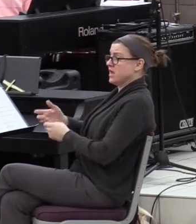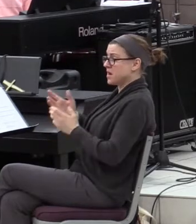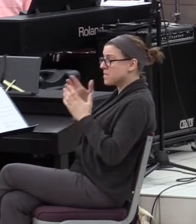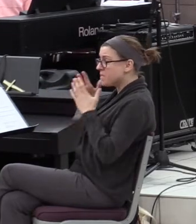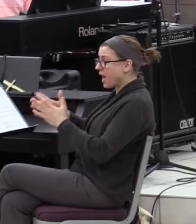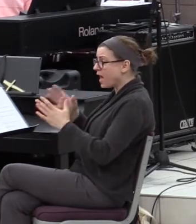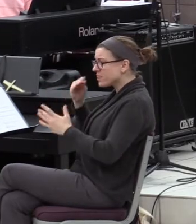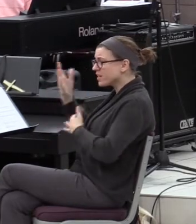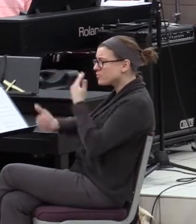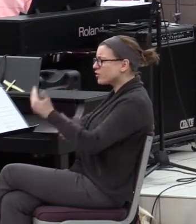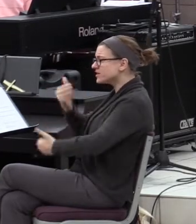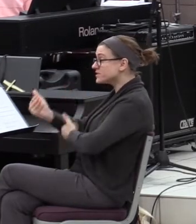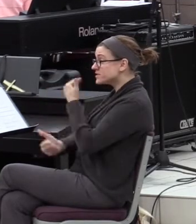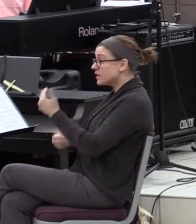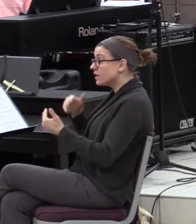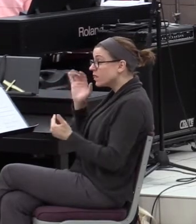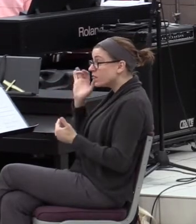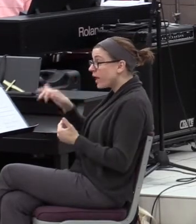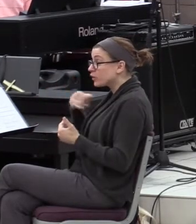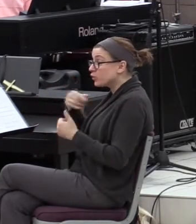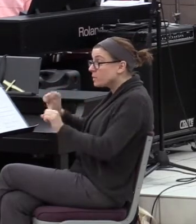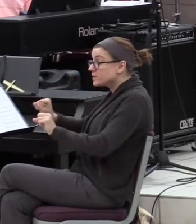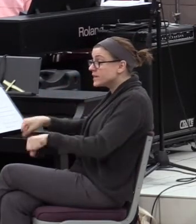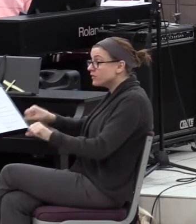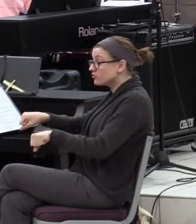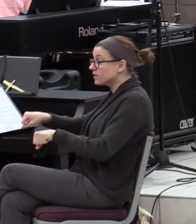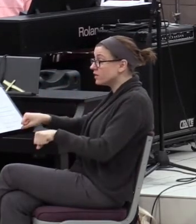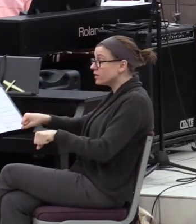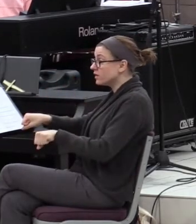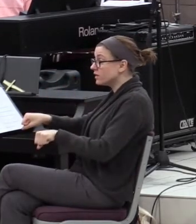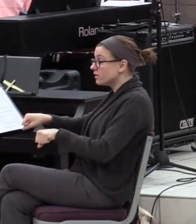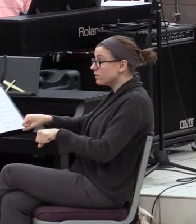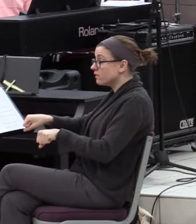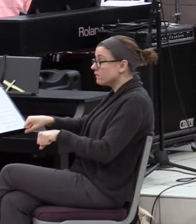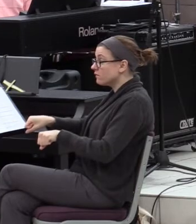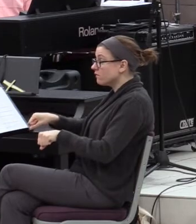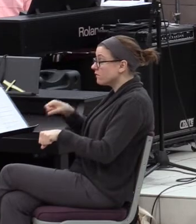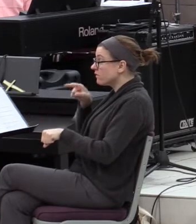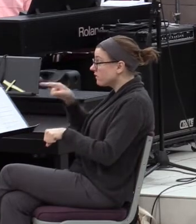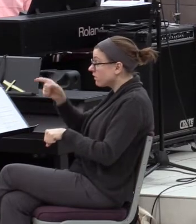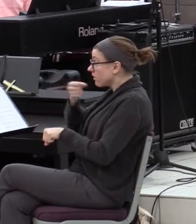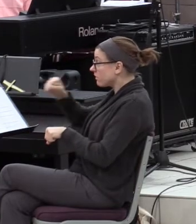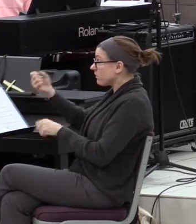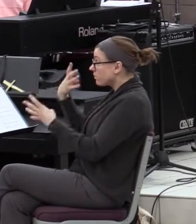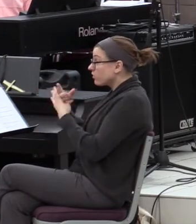process that could potentially end me up like you?